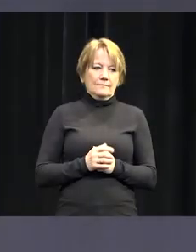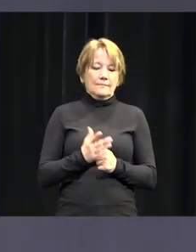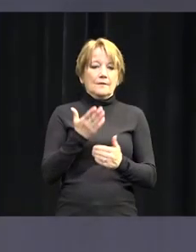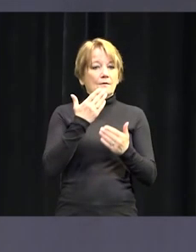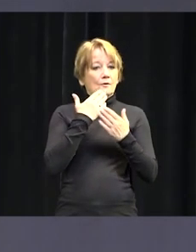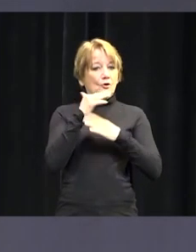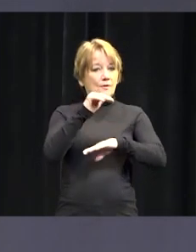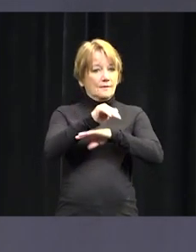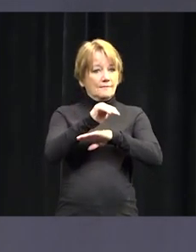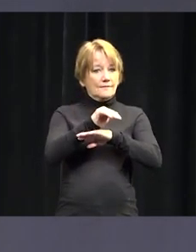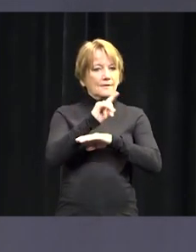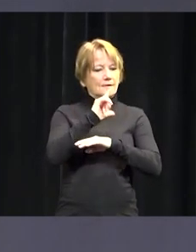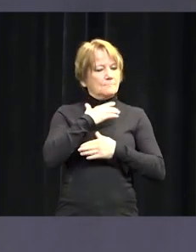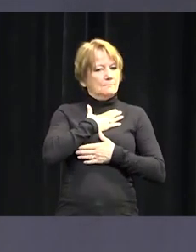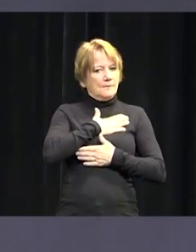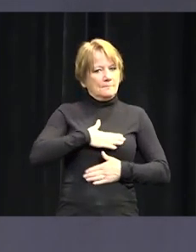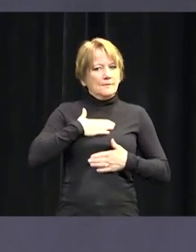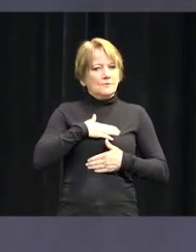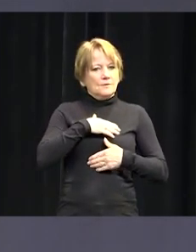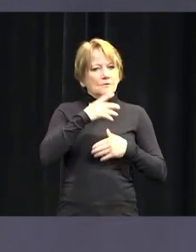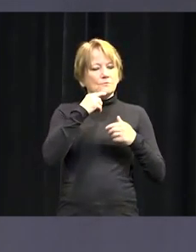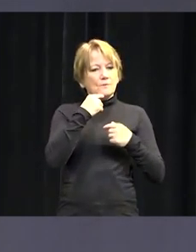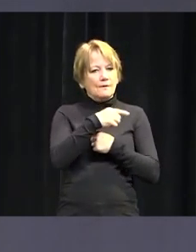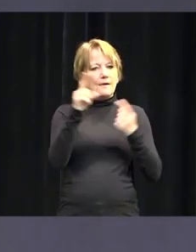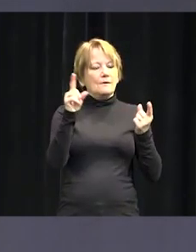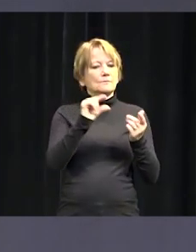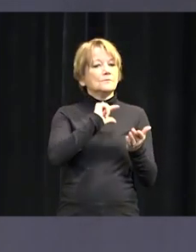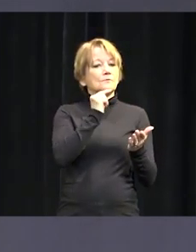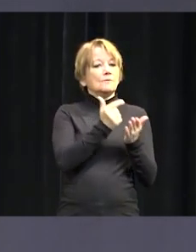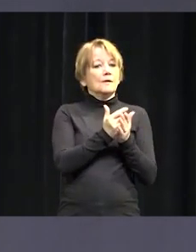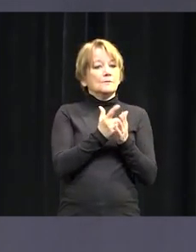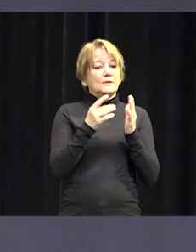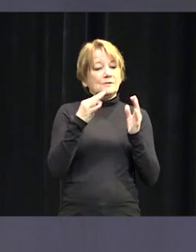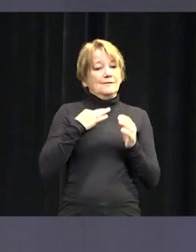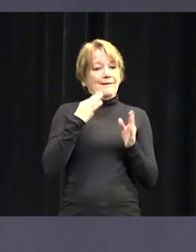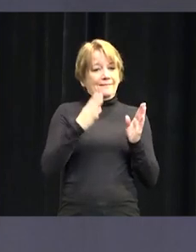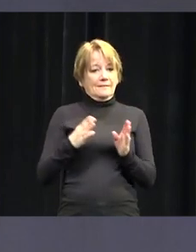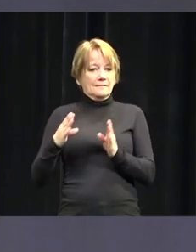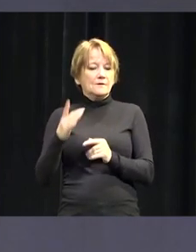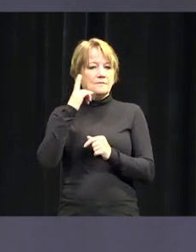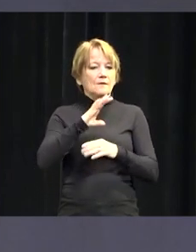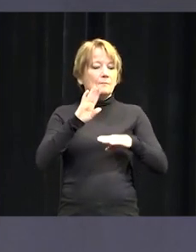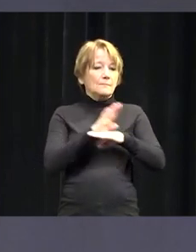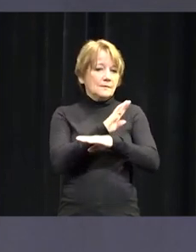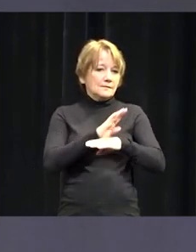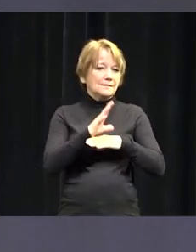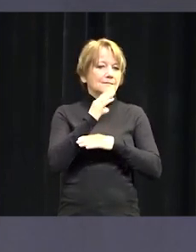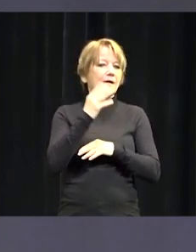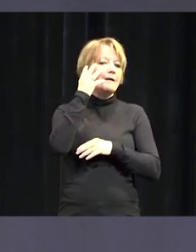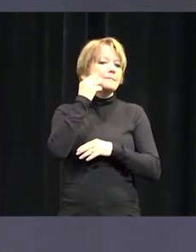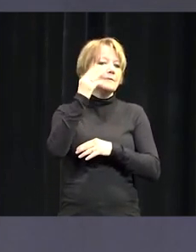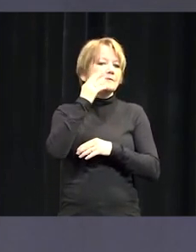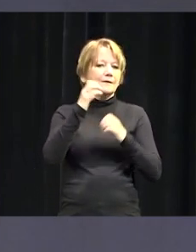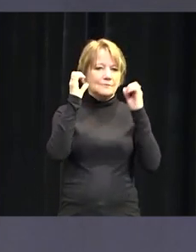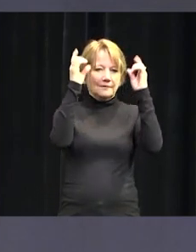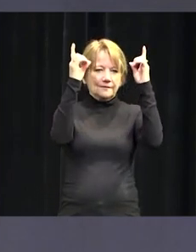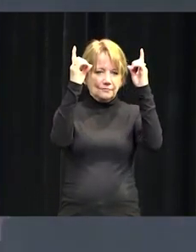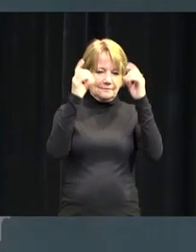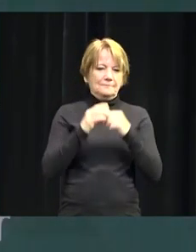Good evening. It is my pleasure to announce the graduation candidates for the Business and Experiential